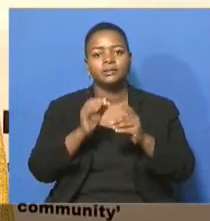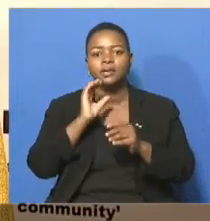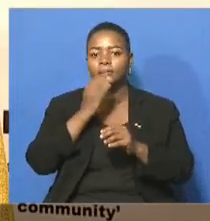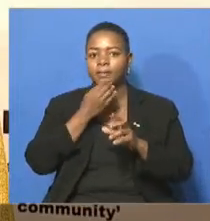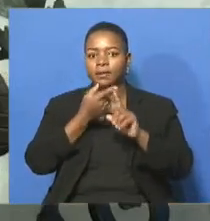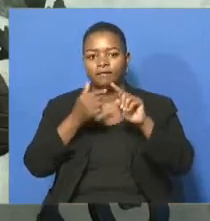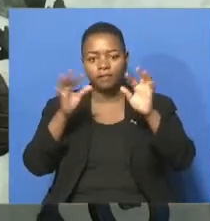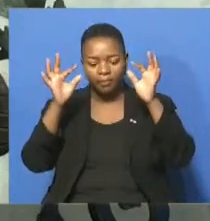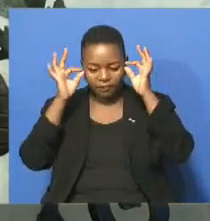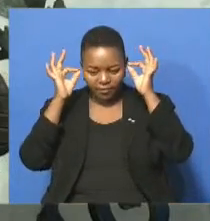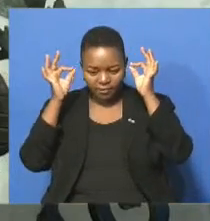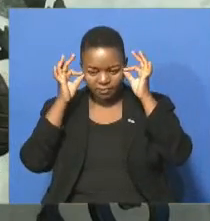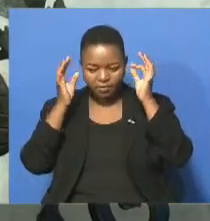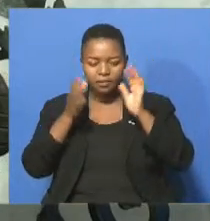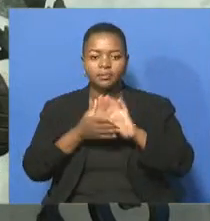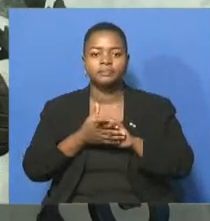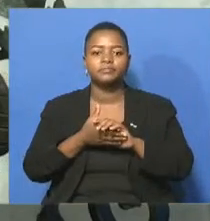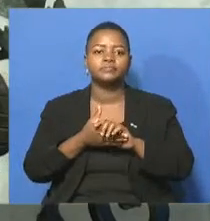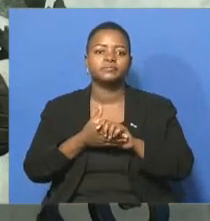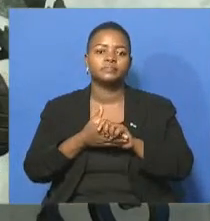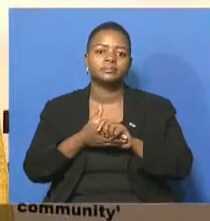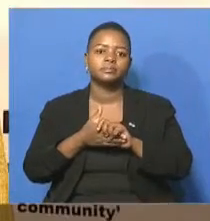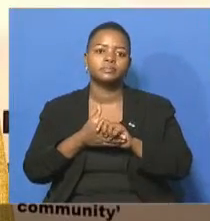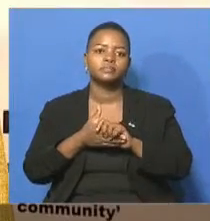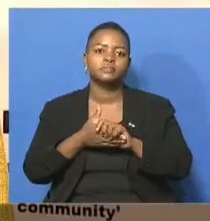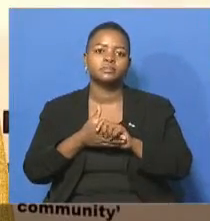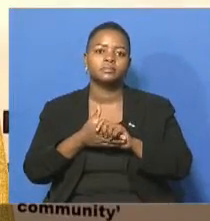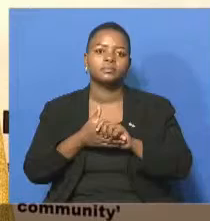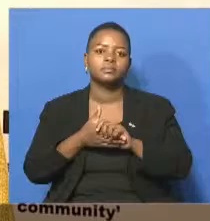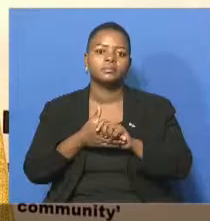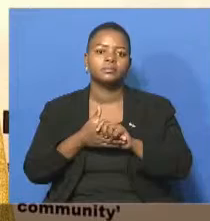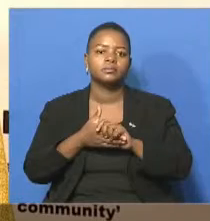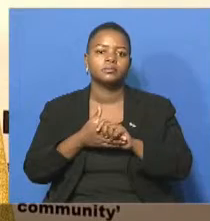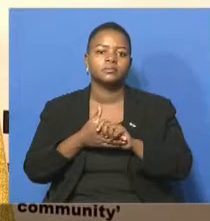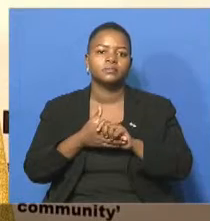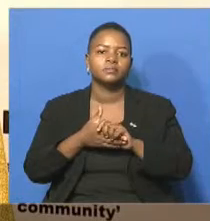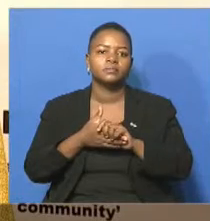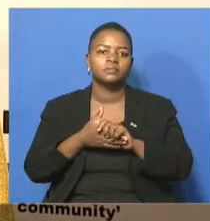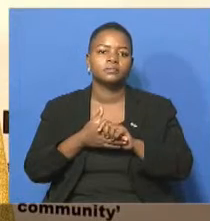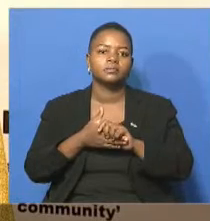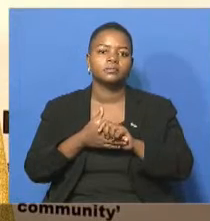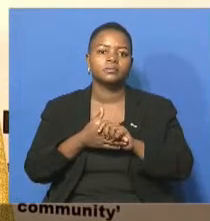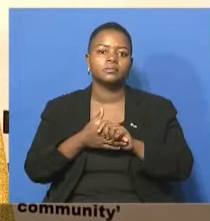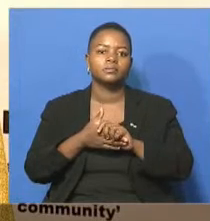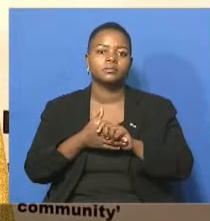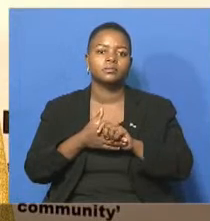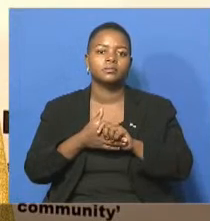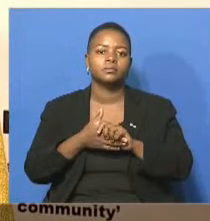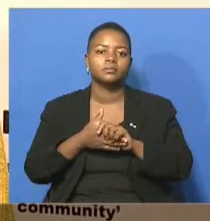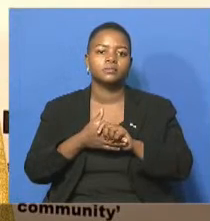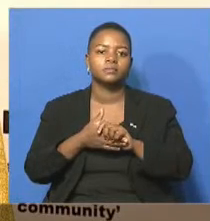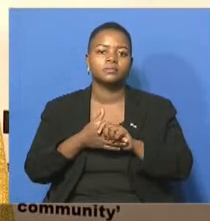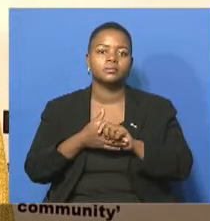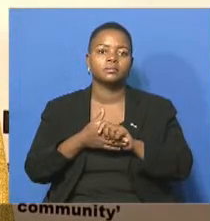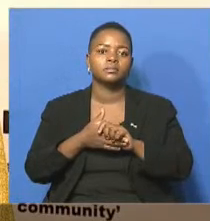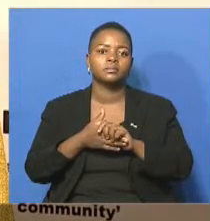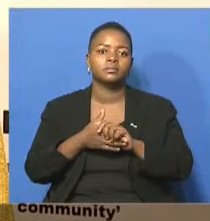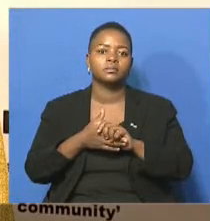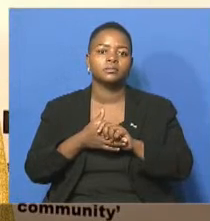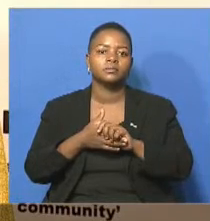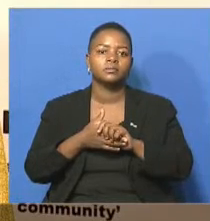Facebook. I think I would, you know, just say it in a nutshell, to say,